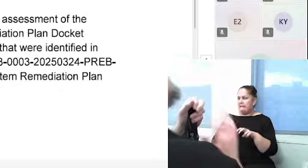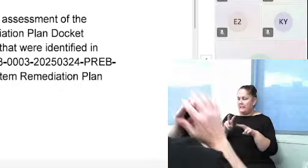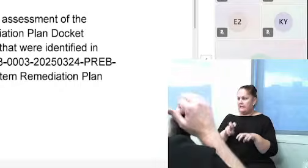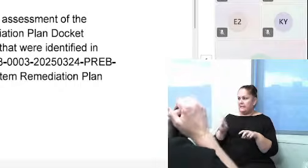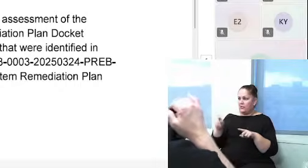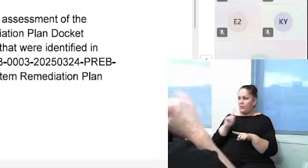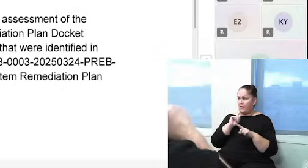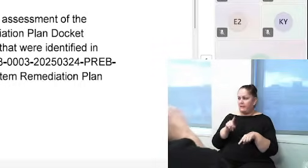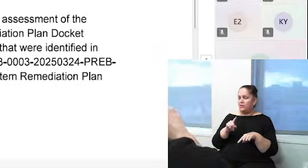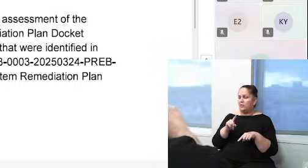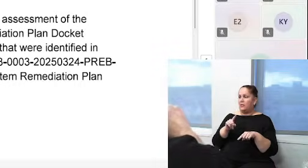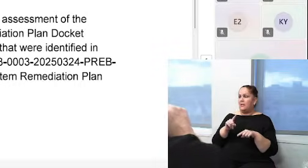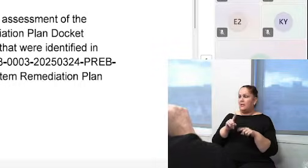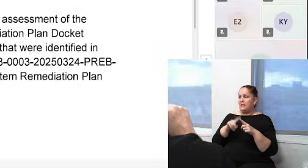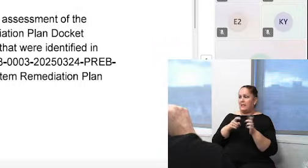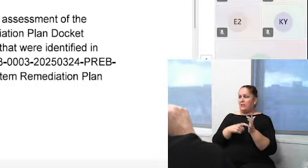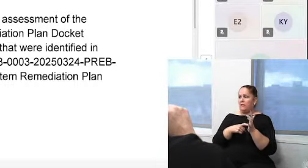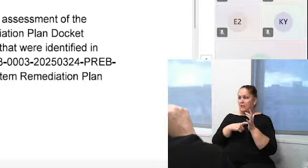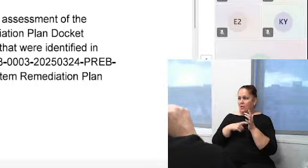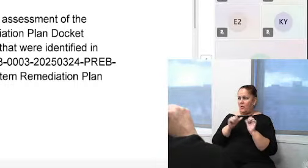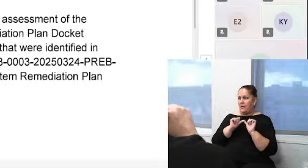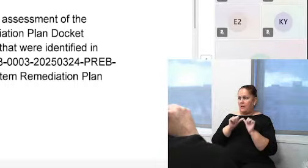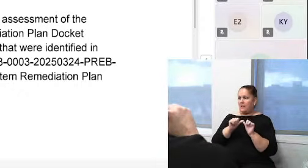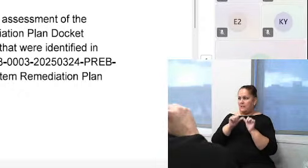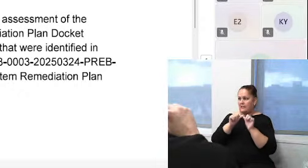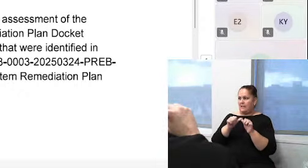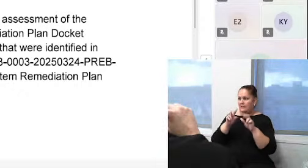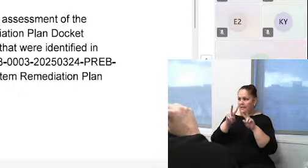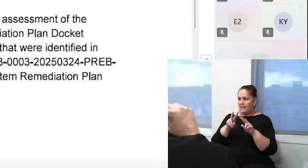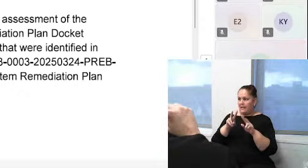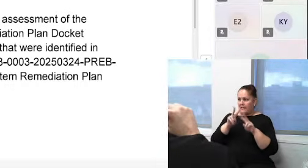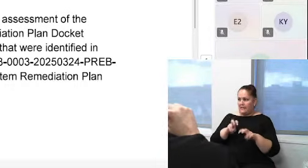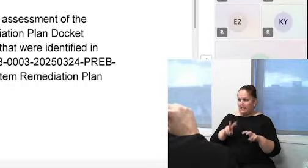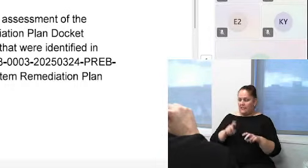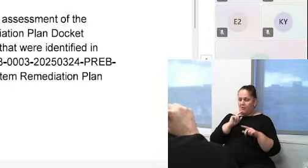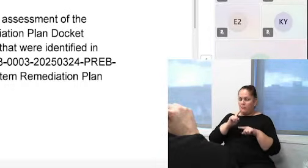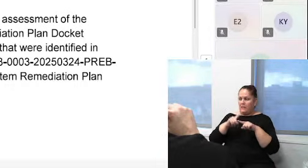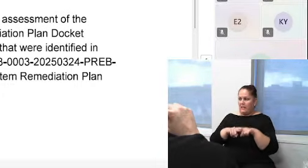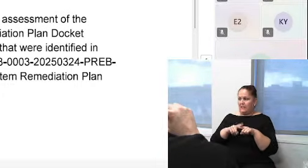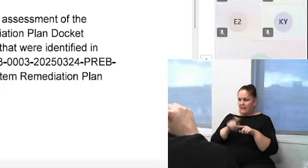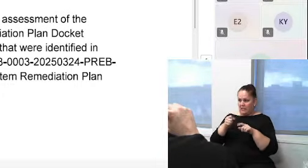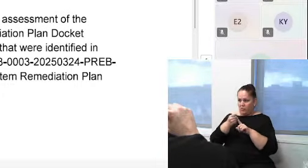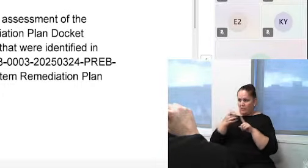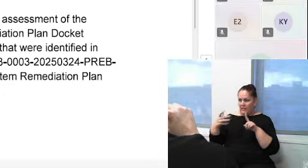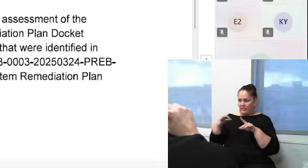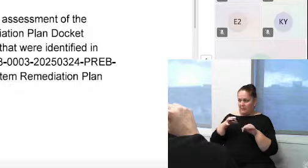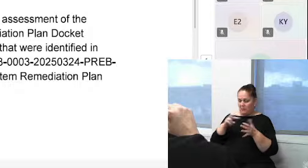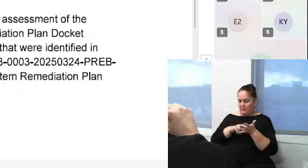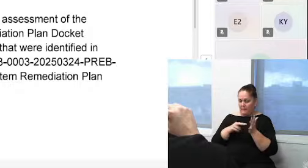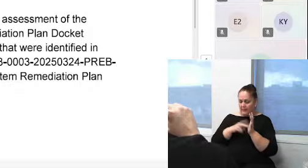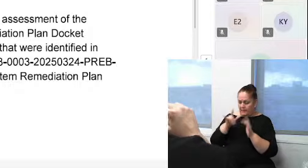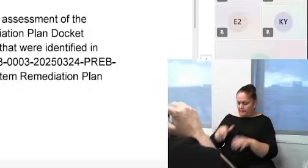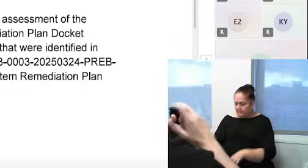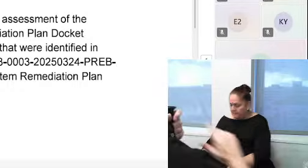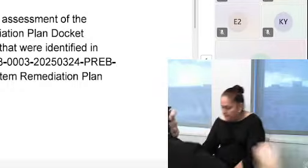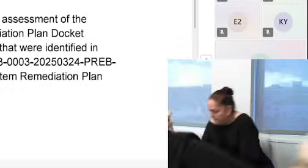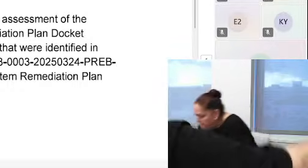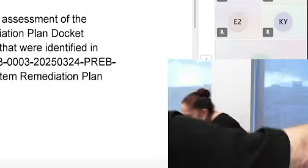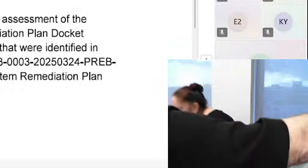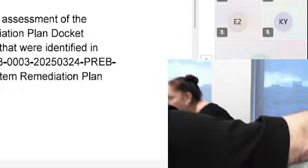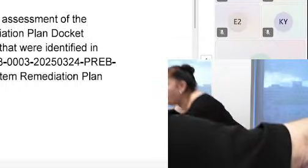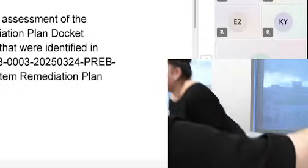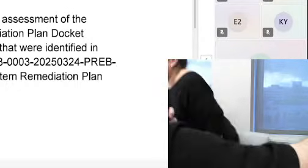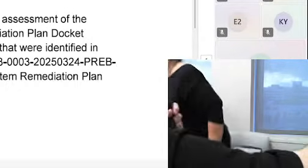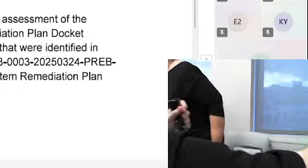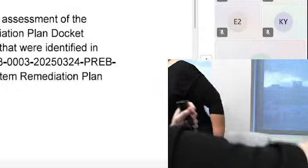reliability analysis, you answered that it requires constant analysis of reliability. Could you explain what you meant by